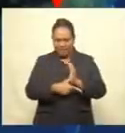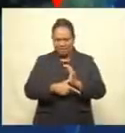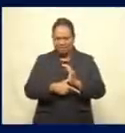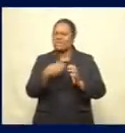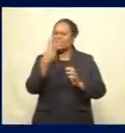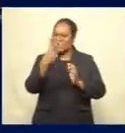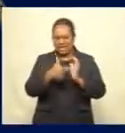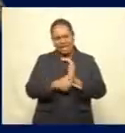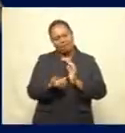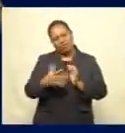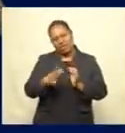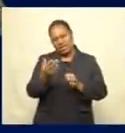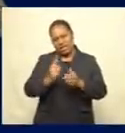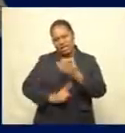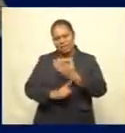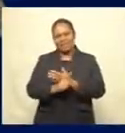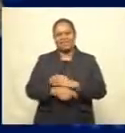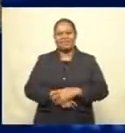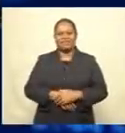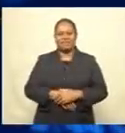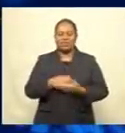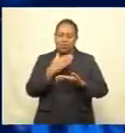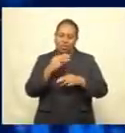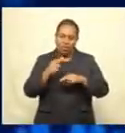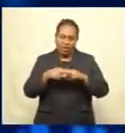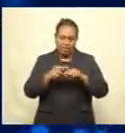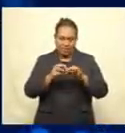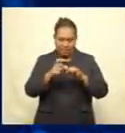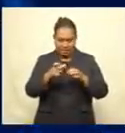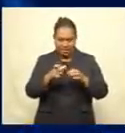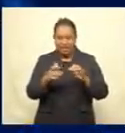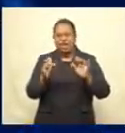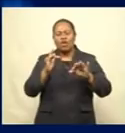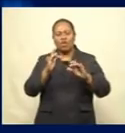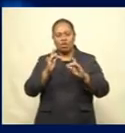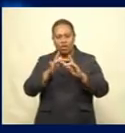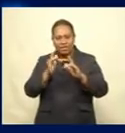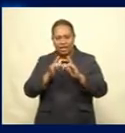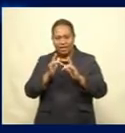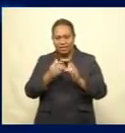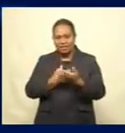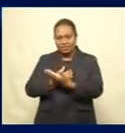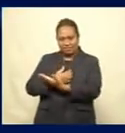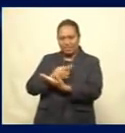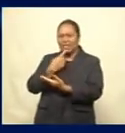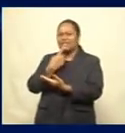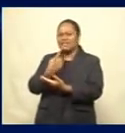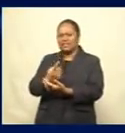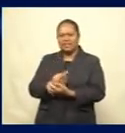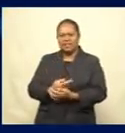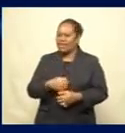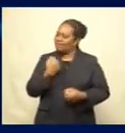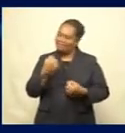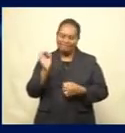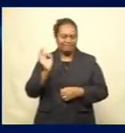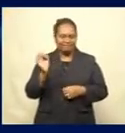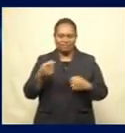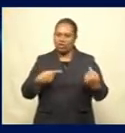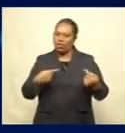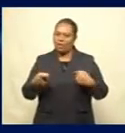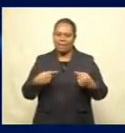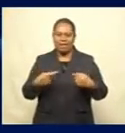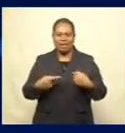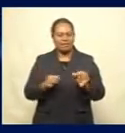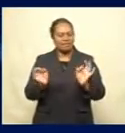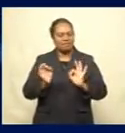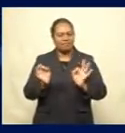now. FBC News reached out to Gander last night on the same issue, only to be told he has no comments to make and to